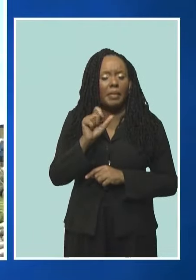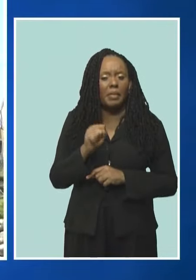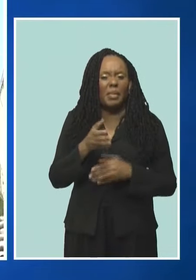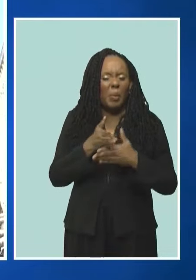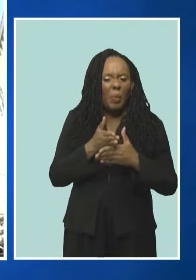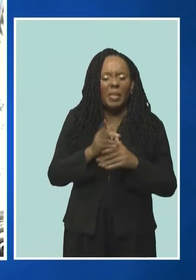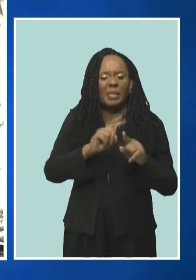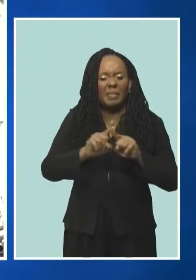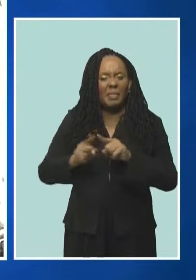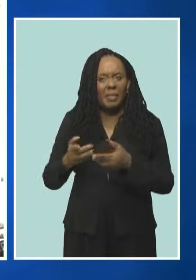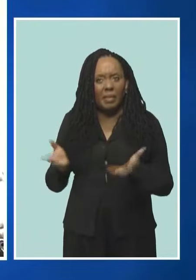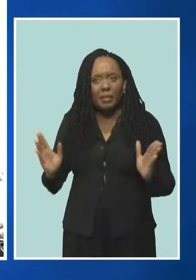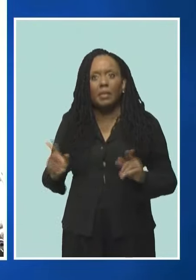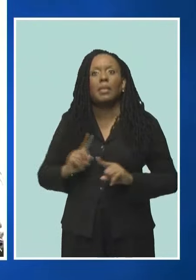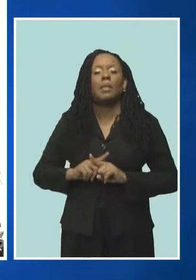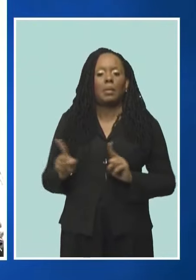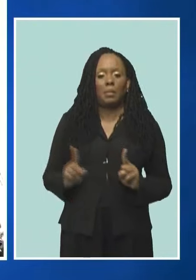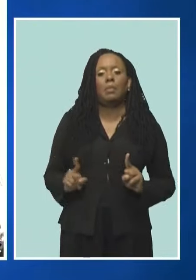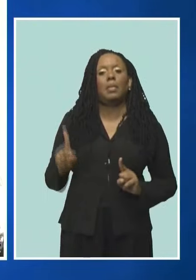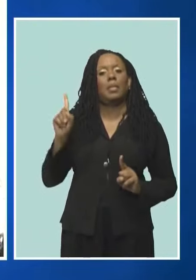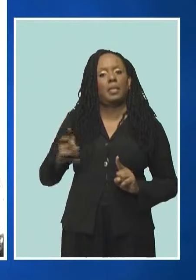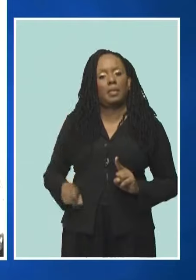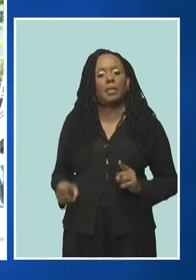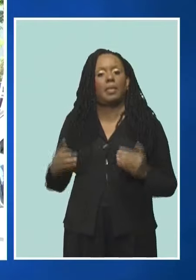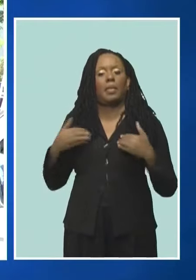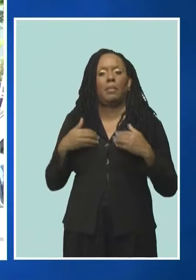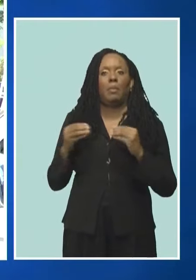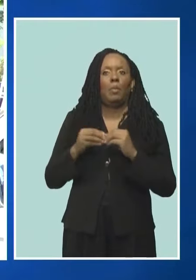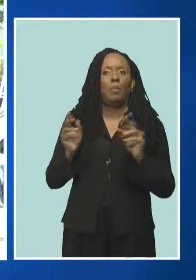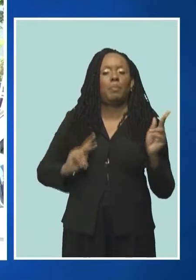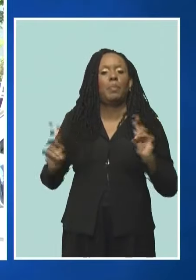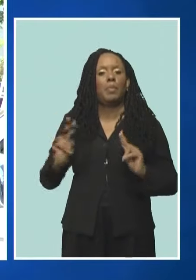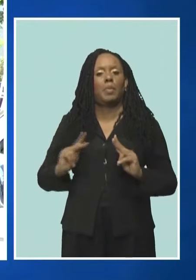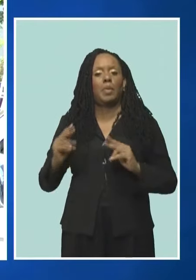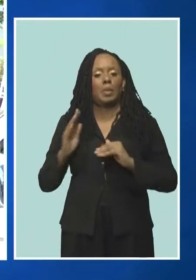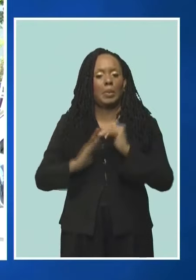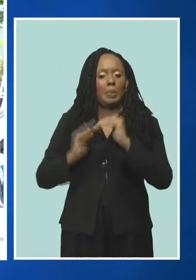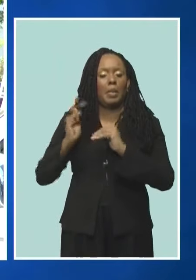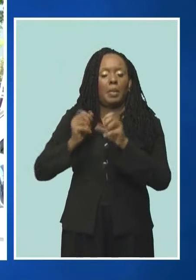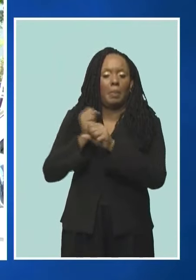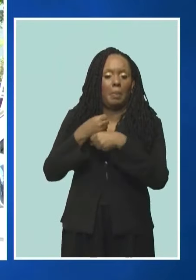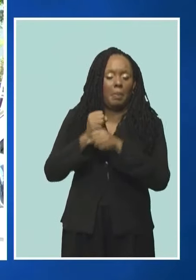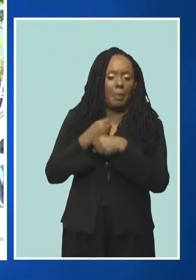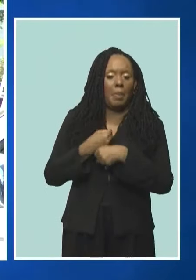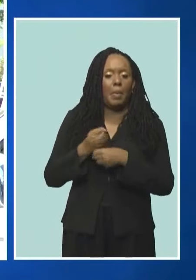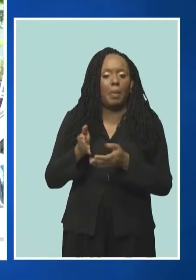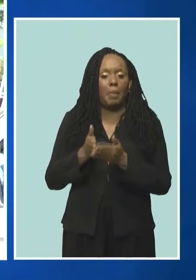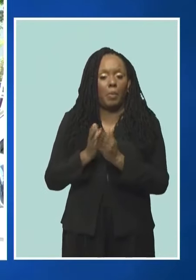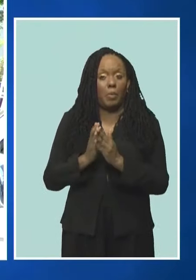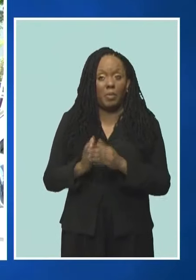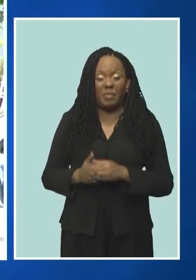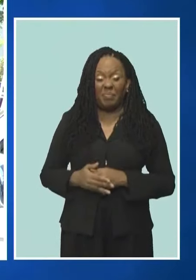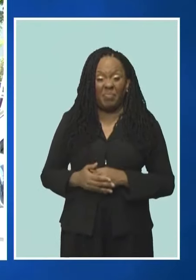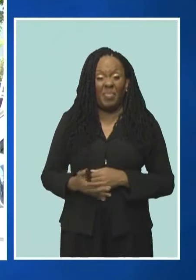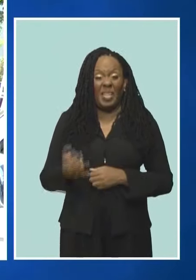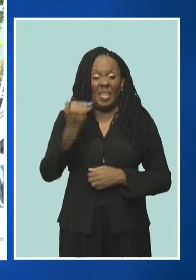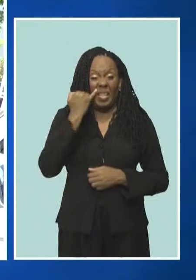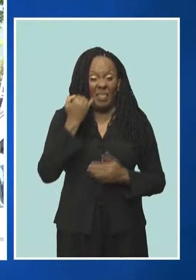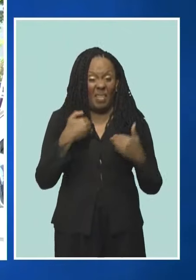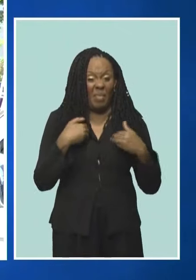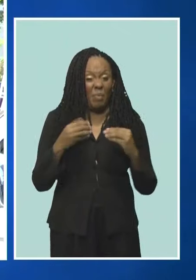island, especially following the hurricane. Having more boat builders on islands, it would have been a lot easier